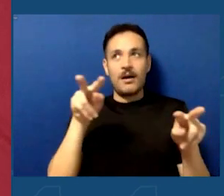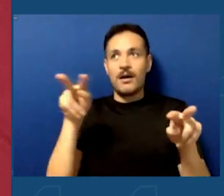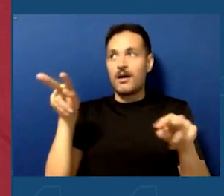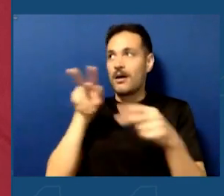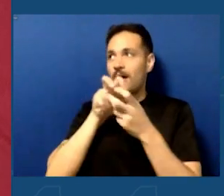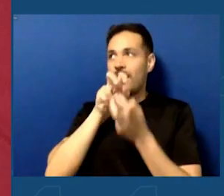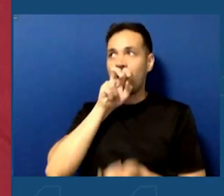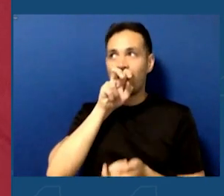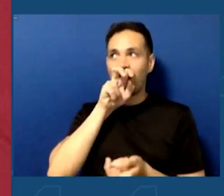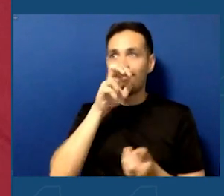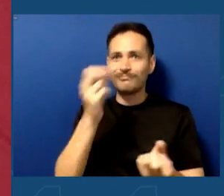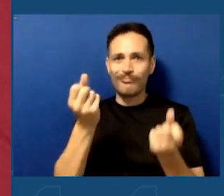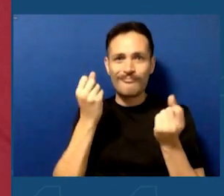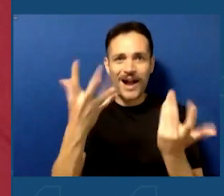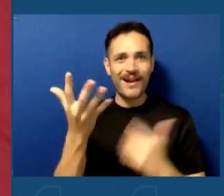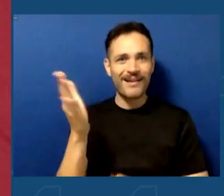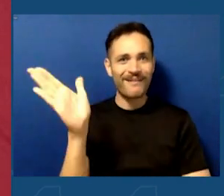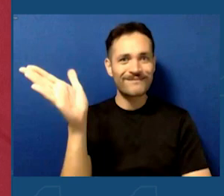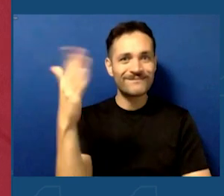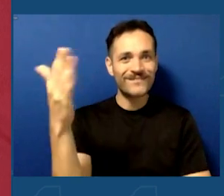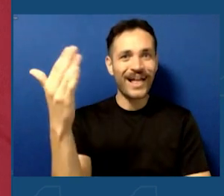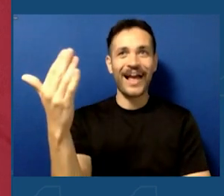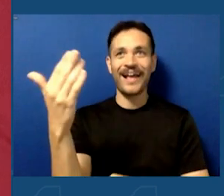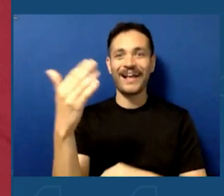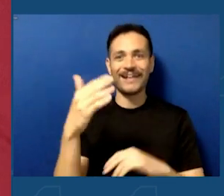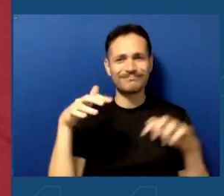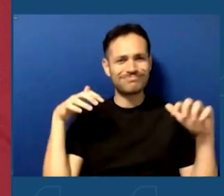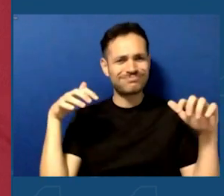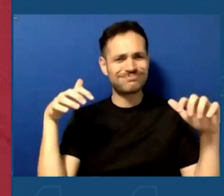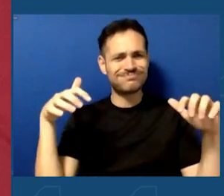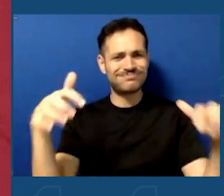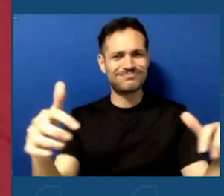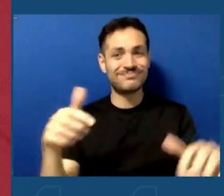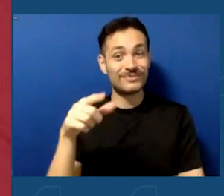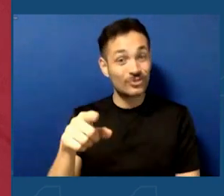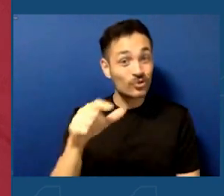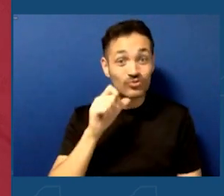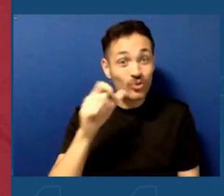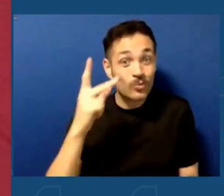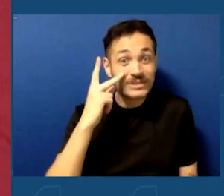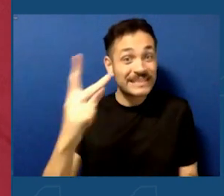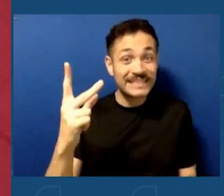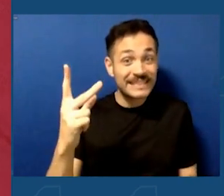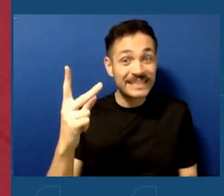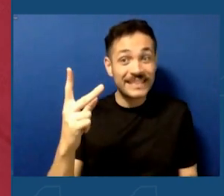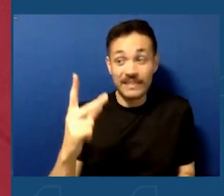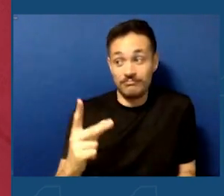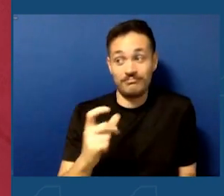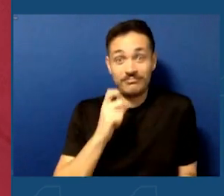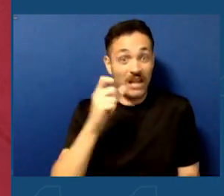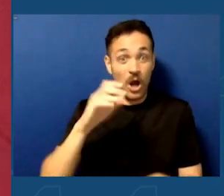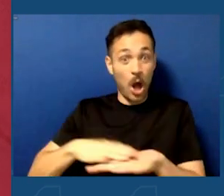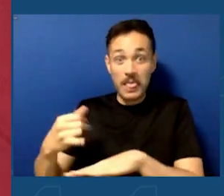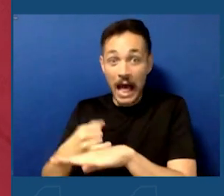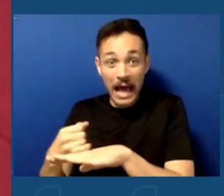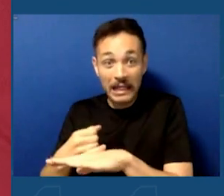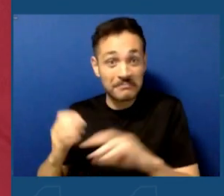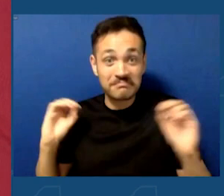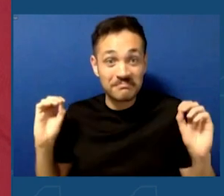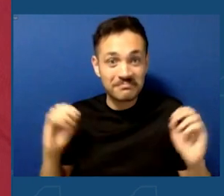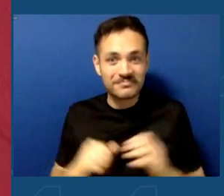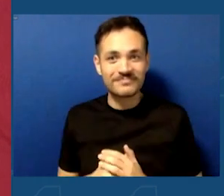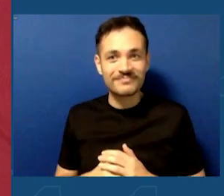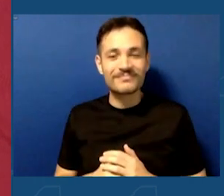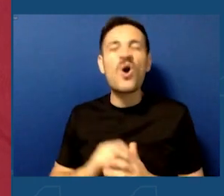in any other place, not even in Puerto Rico, only after Maria. After Maria, the Puerto Rican